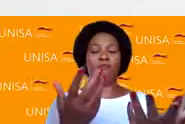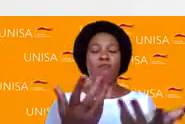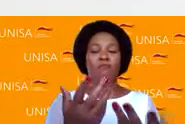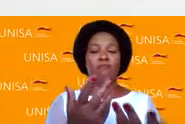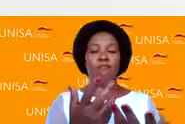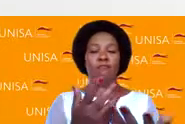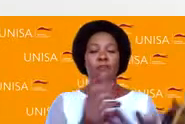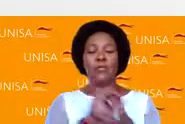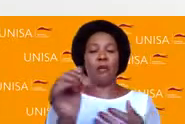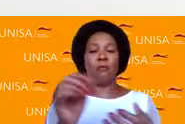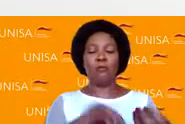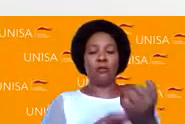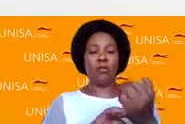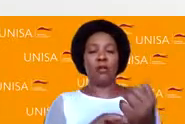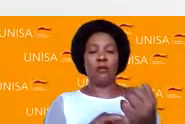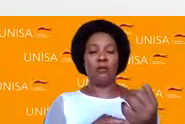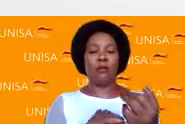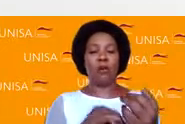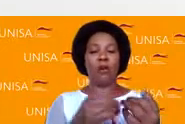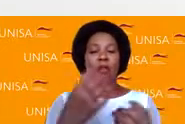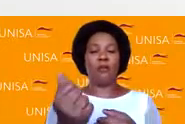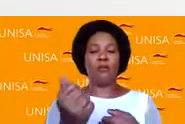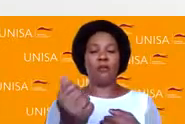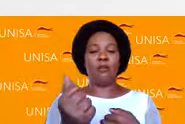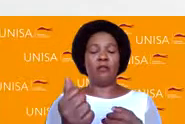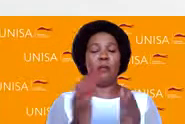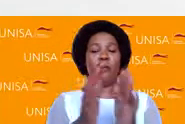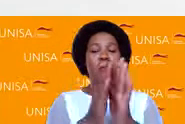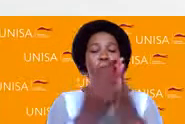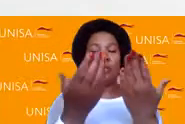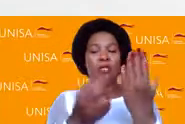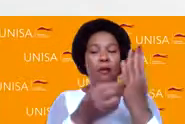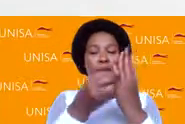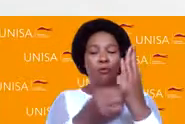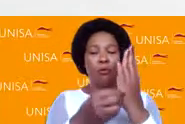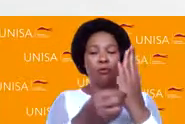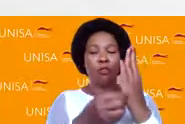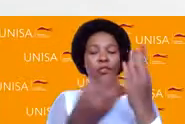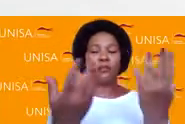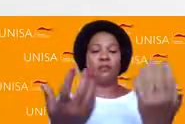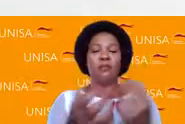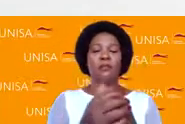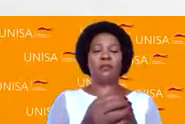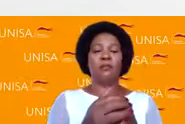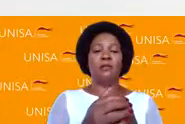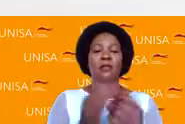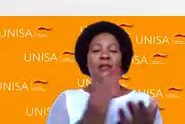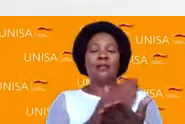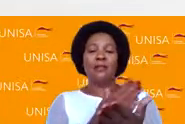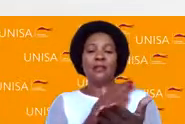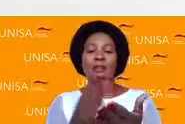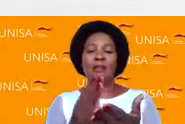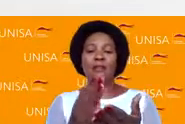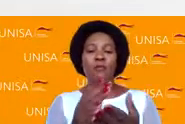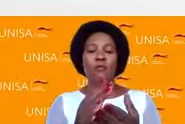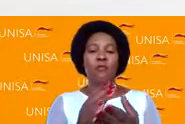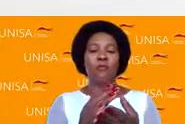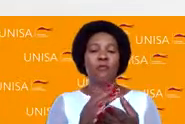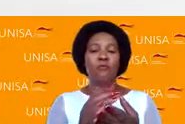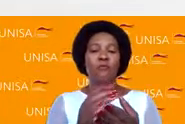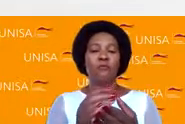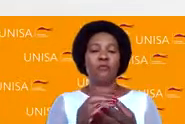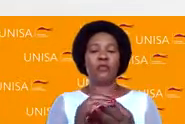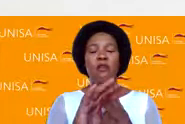courses will have prescribed textbooks. Others will just have all the content on that main content area. We have to go